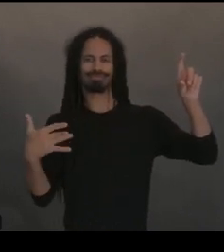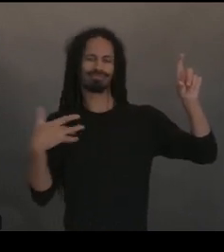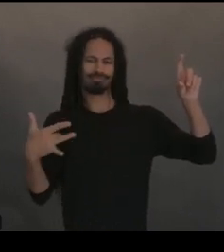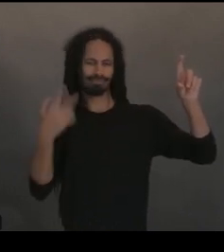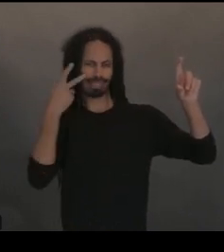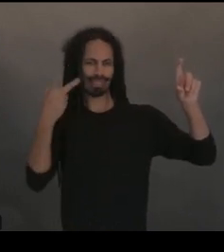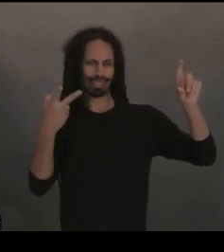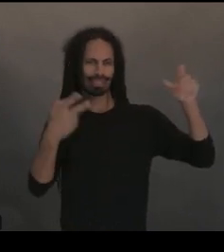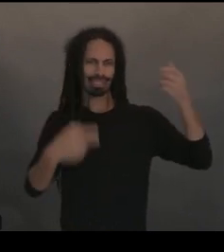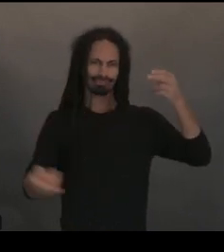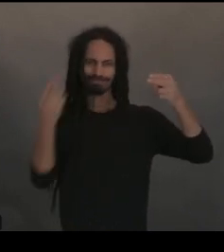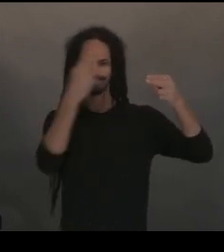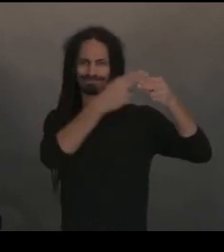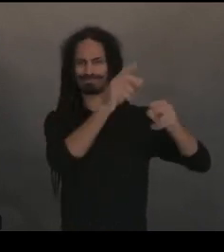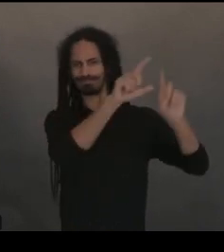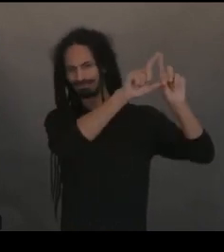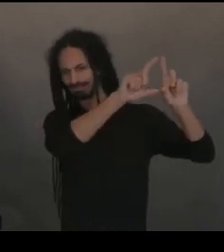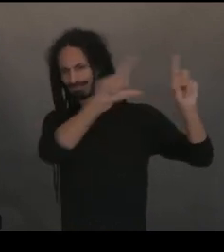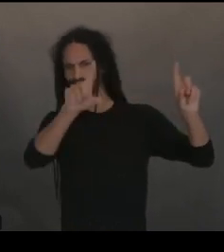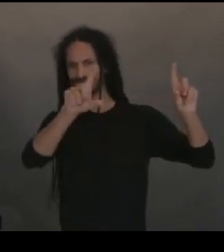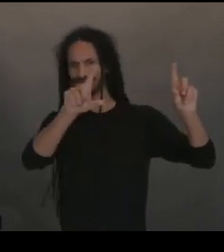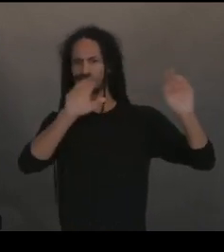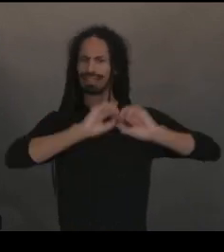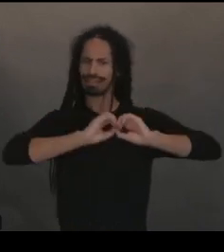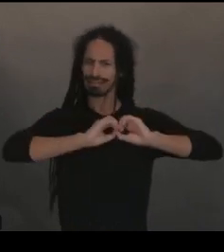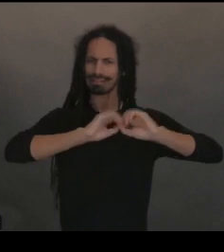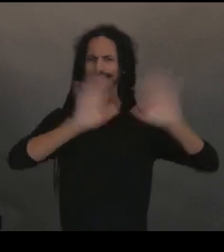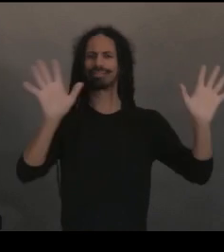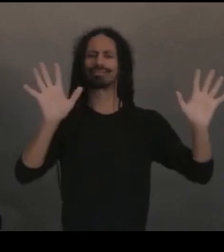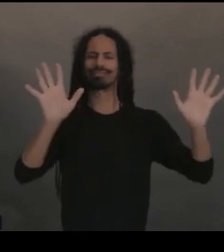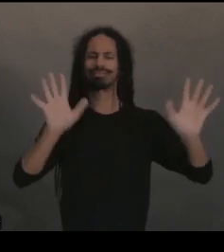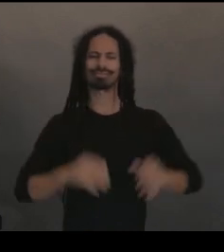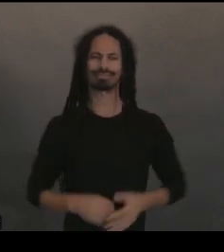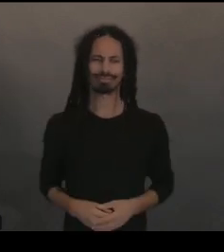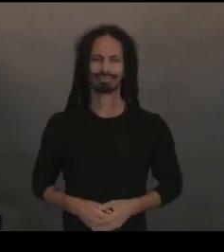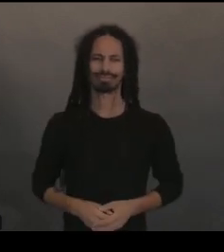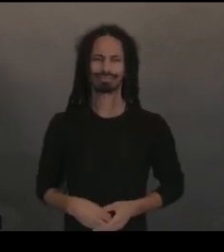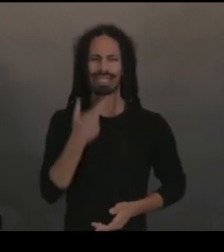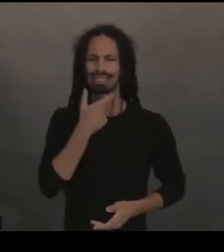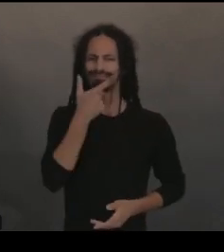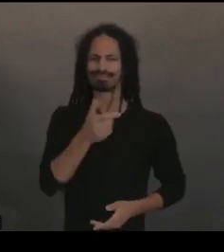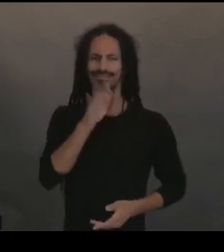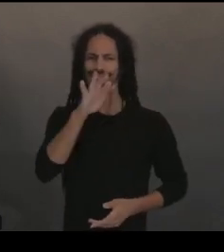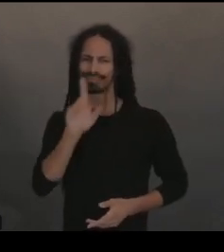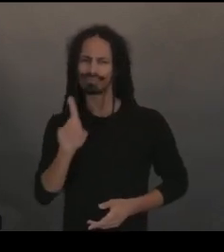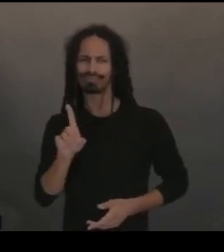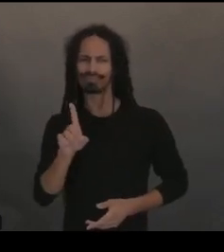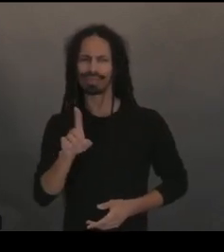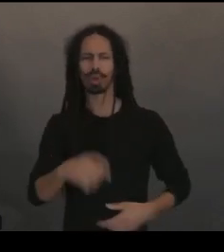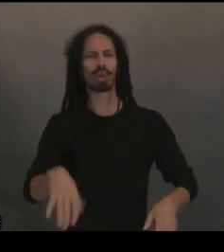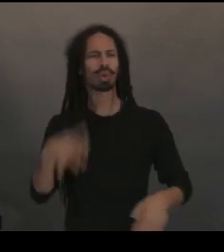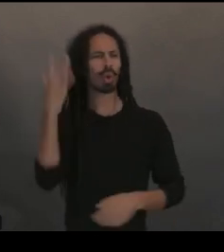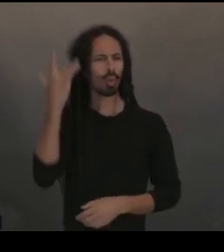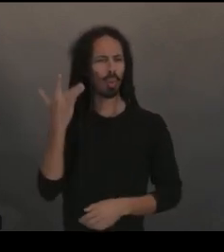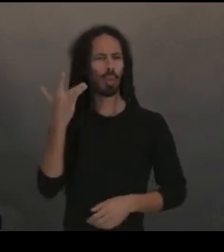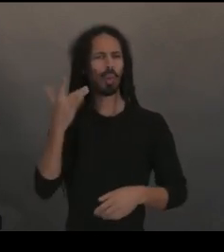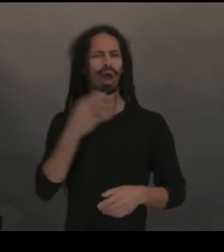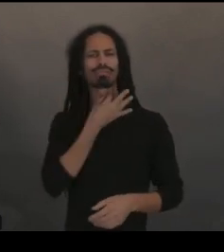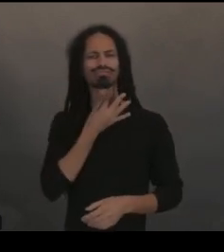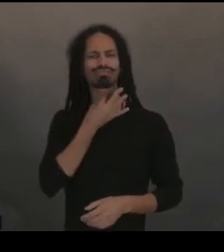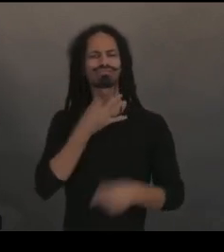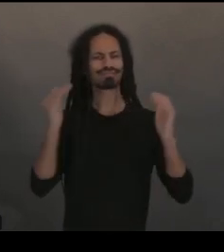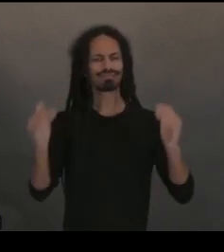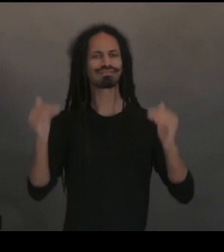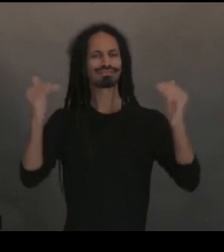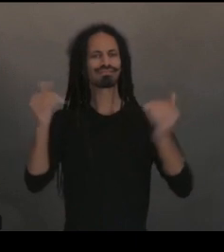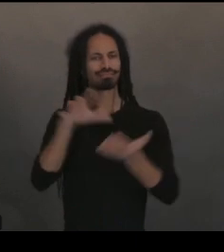And here we have it very much prominently displayed in bold. why curiosity enhances